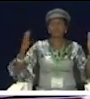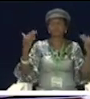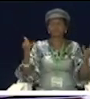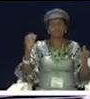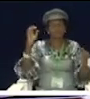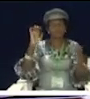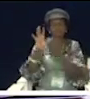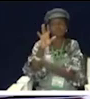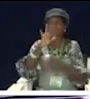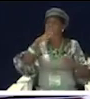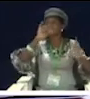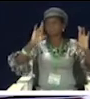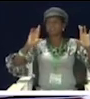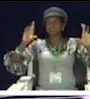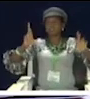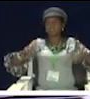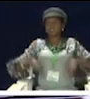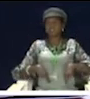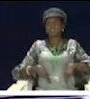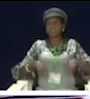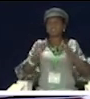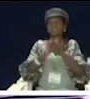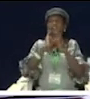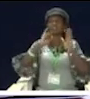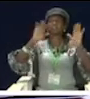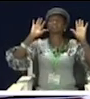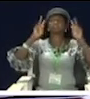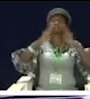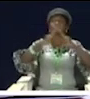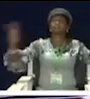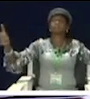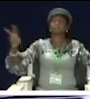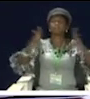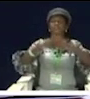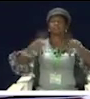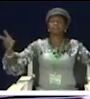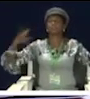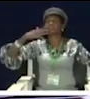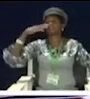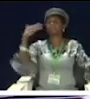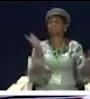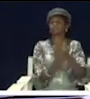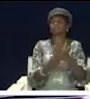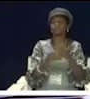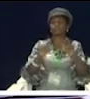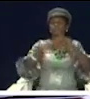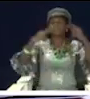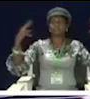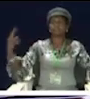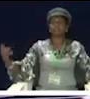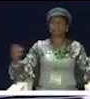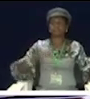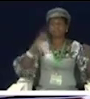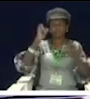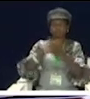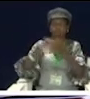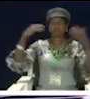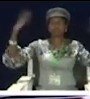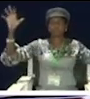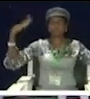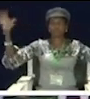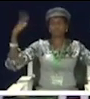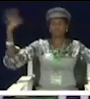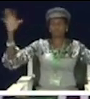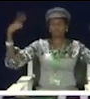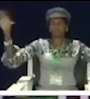hasn't retired. That's very, very good revelation. I think we should give the Lord a big